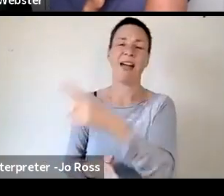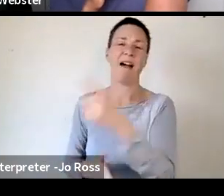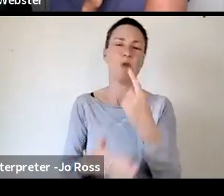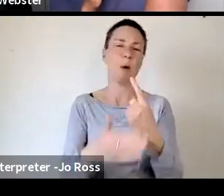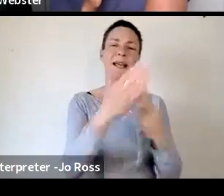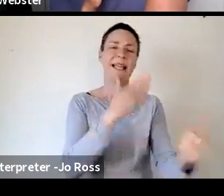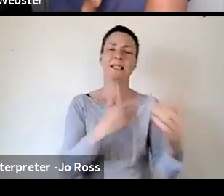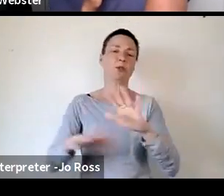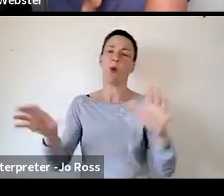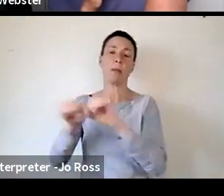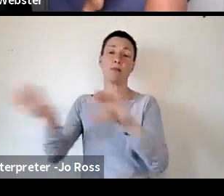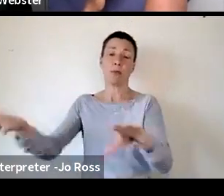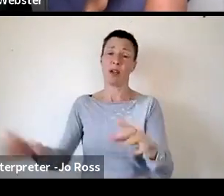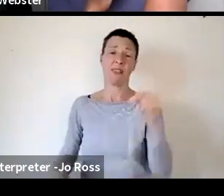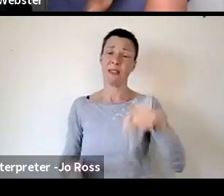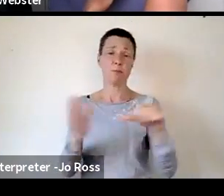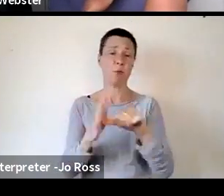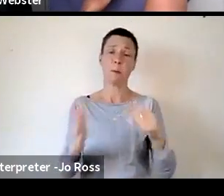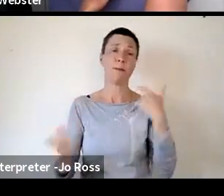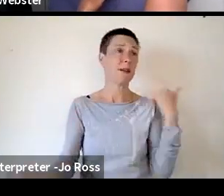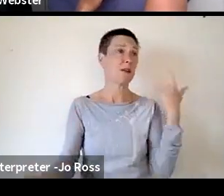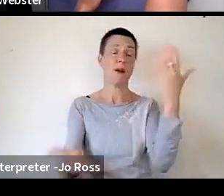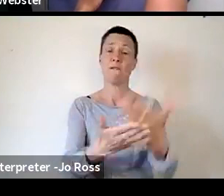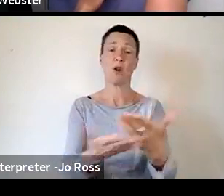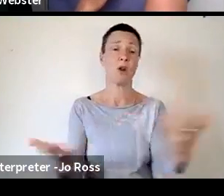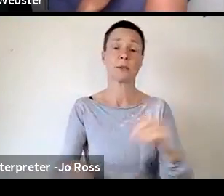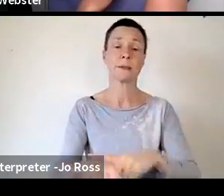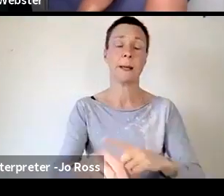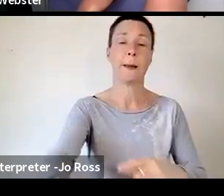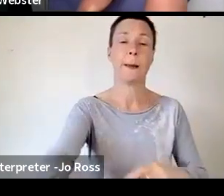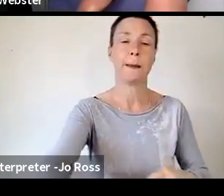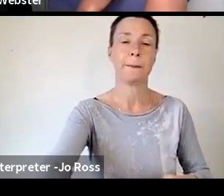or broadcasters, because these problems have always been around.